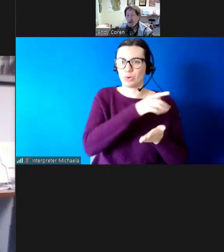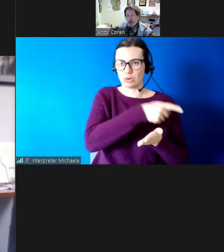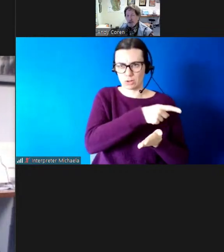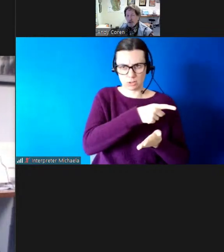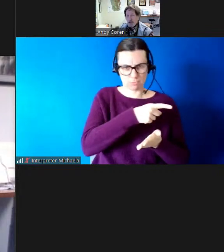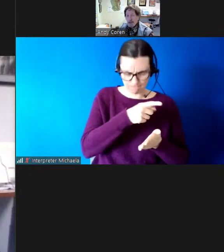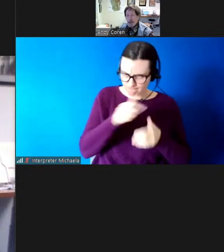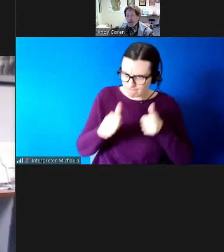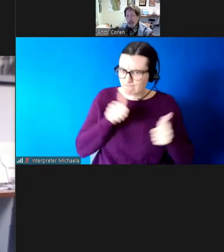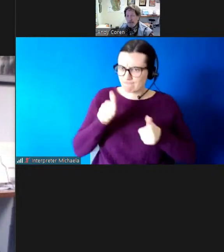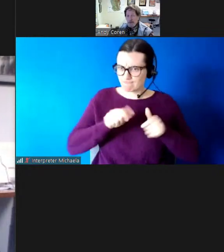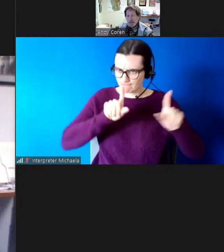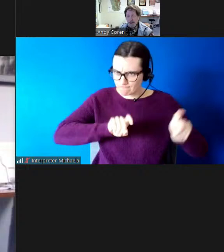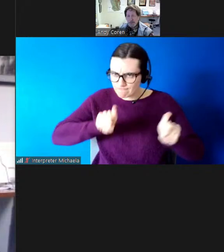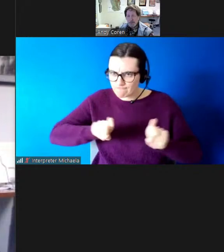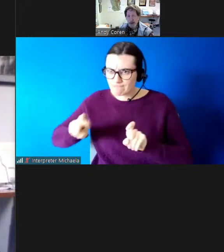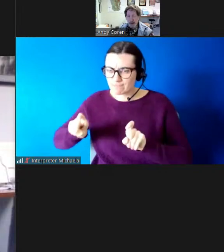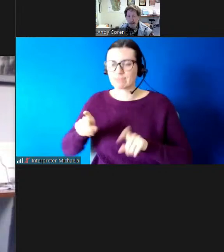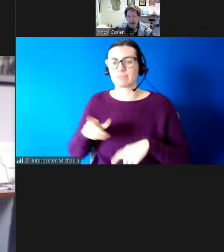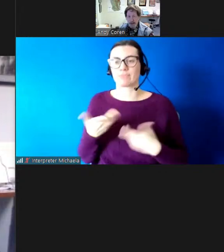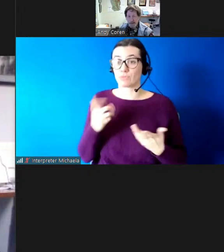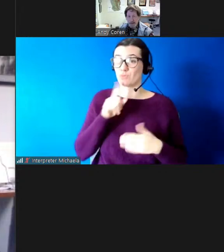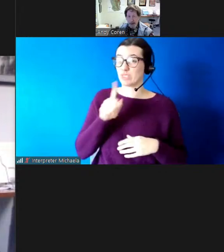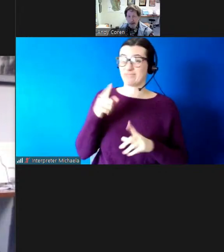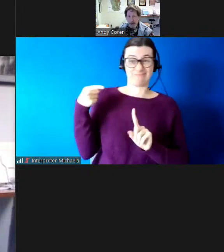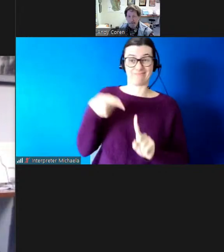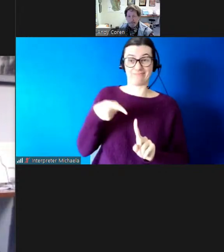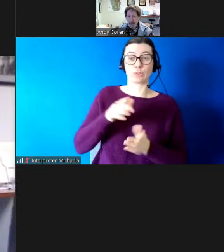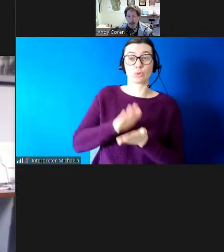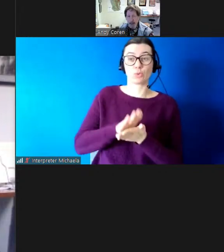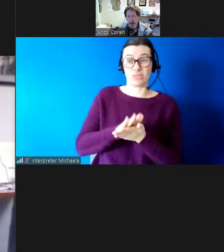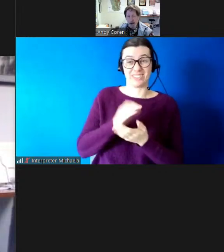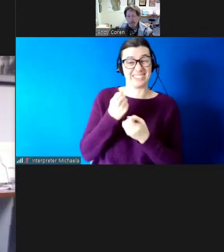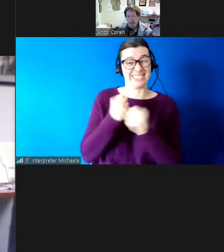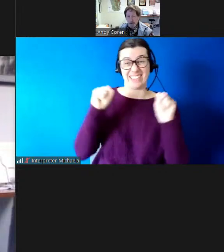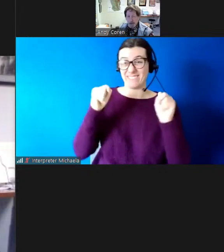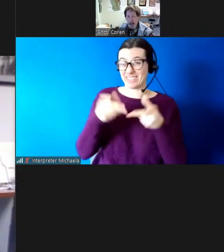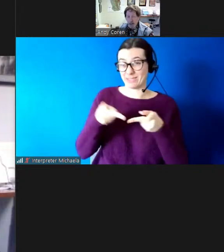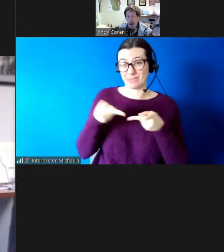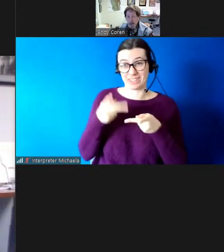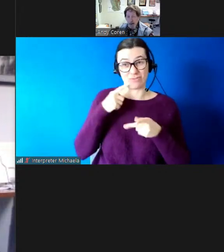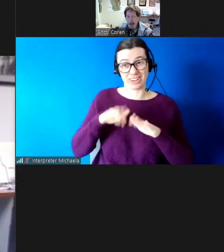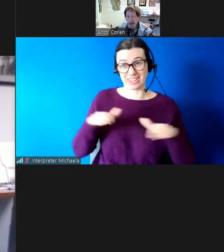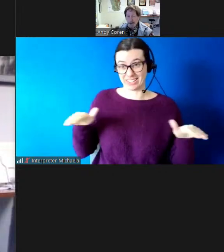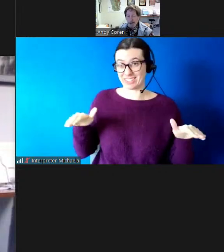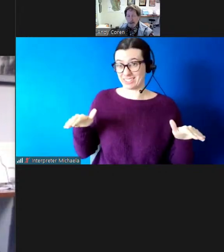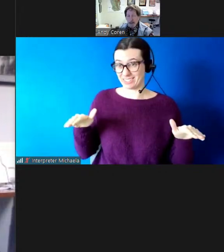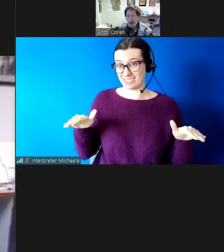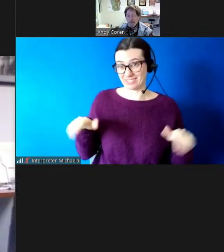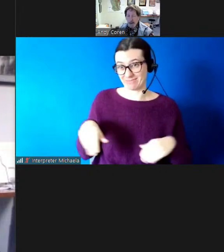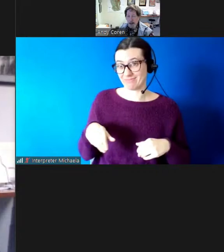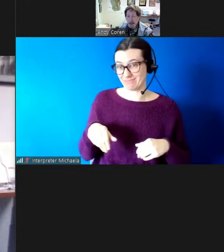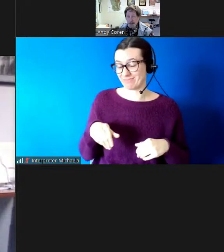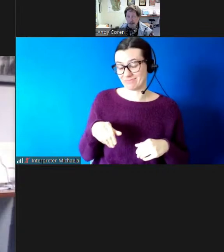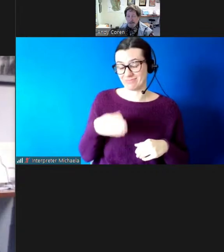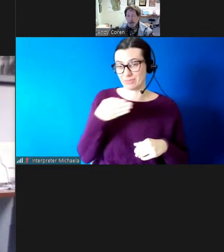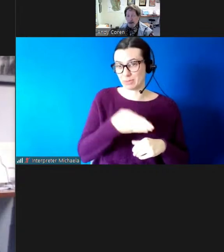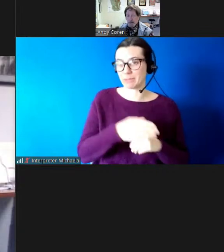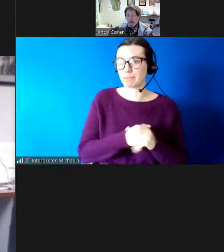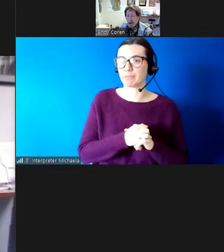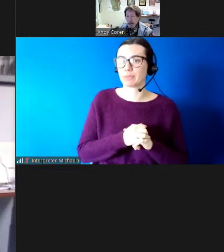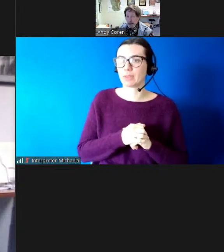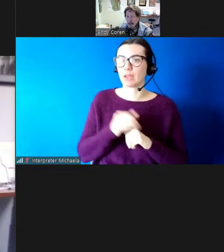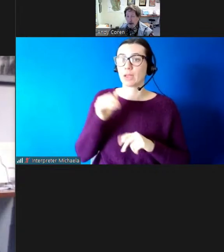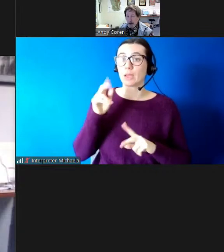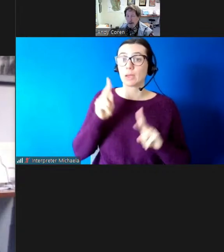So schools are really the safest place for our kids to be right now. People not wearing masks, if not exempt,